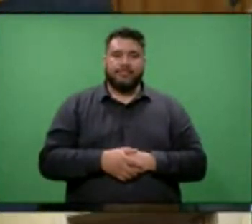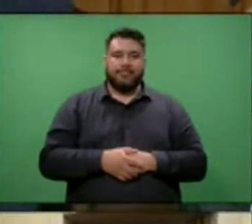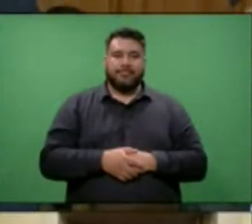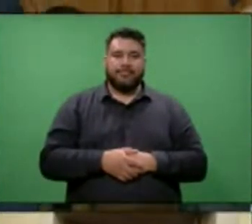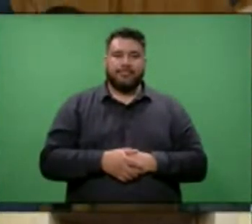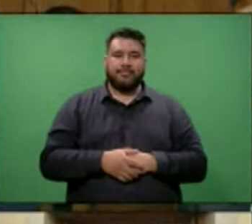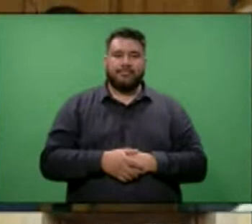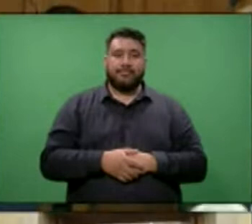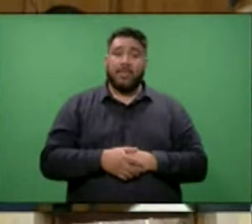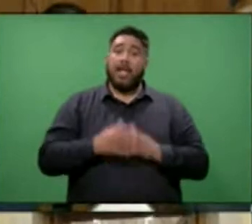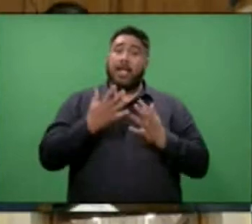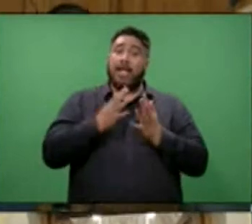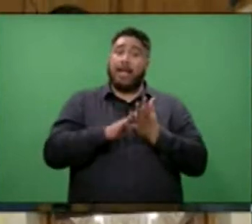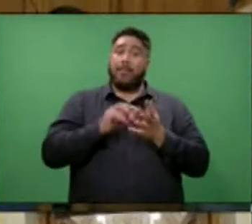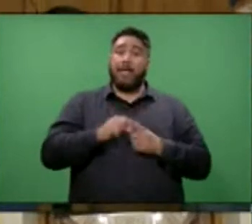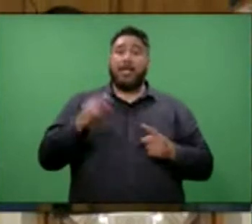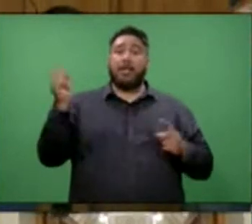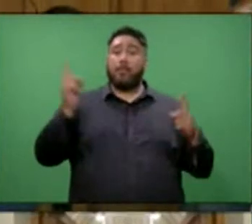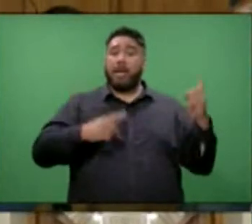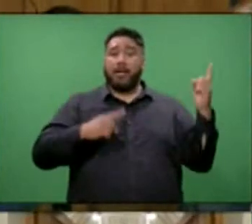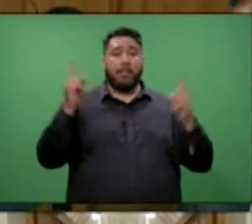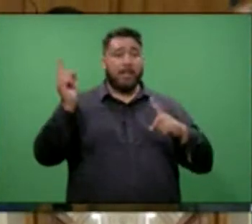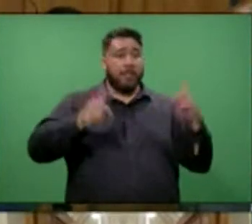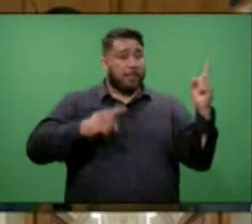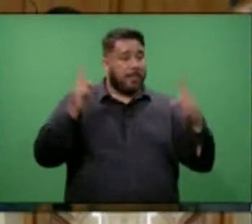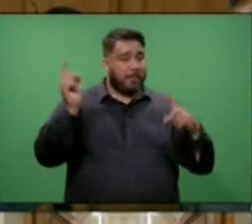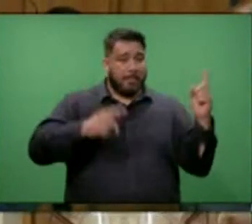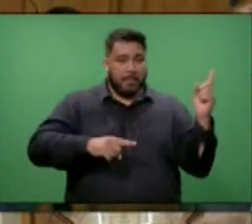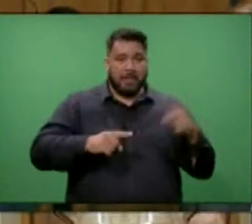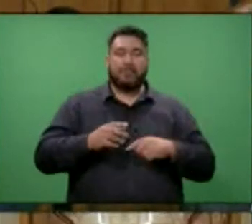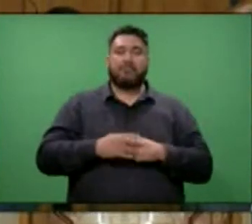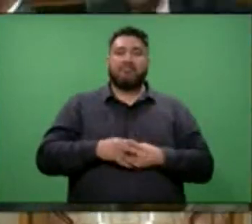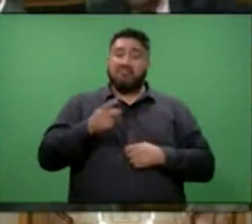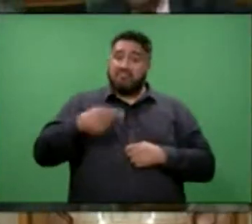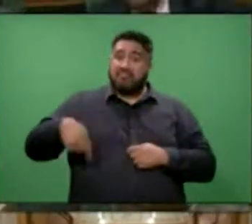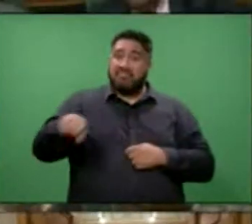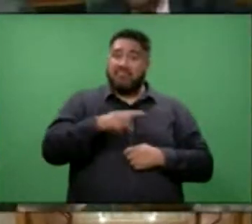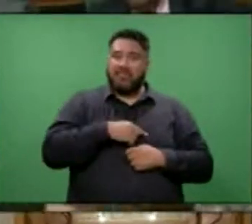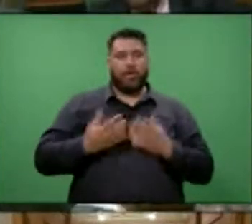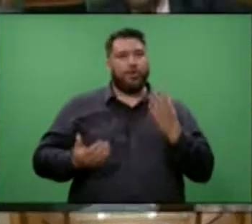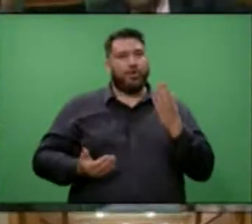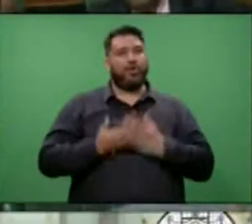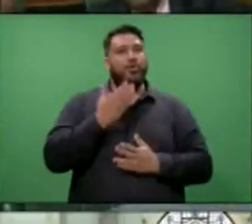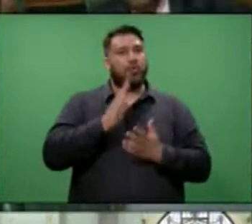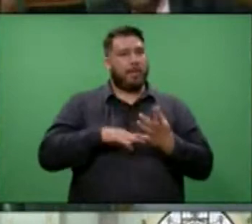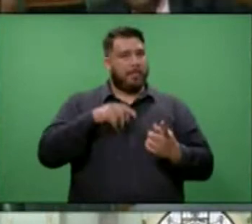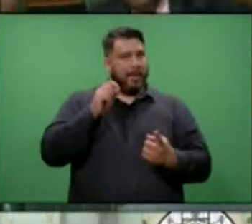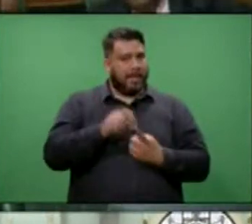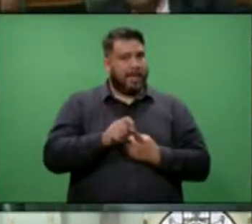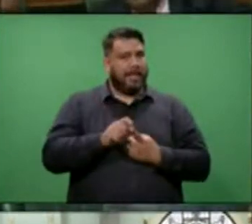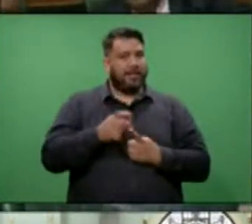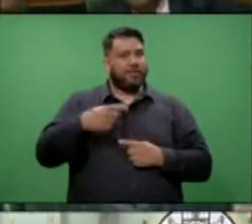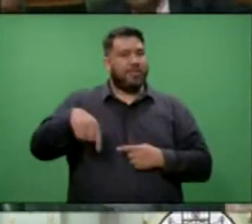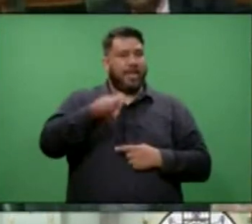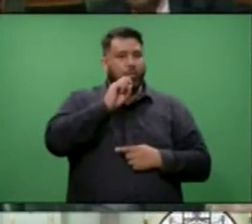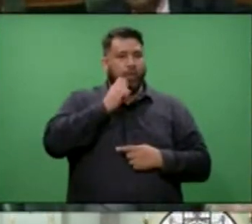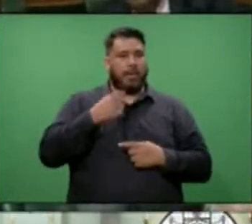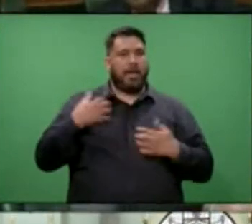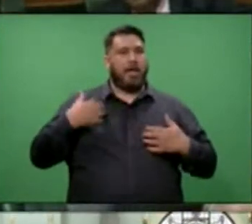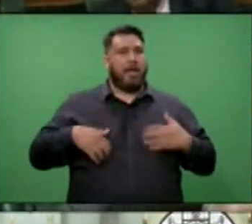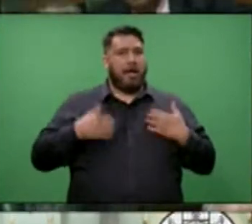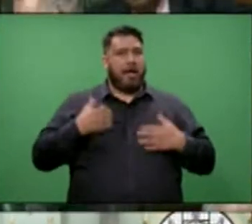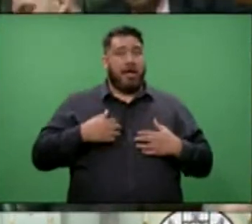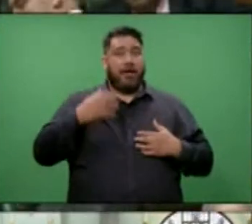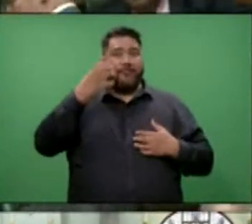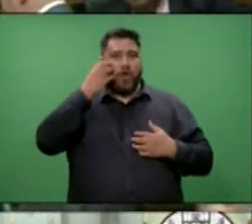Many of the MPs returning to the House of Representatives are, of course, new to their jobs, and many are recording it on their phones